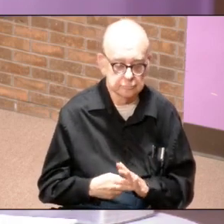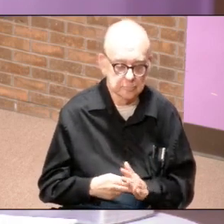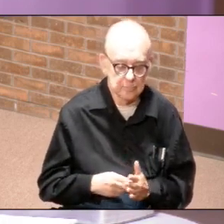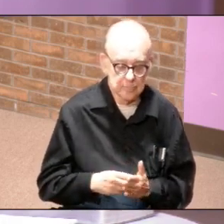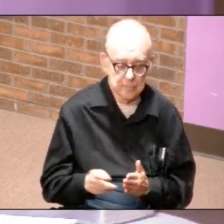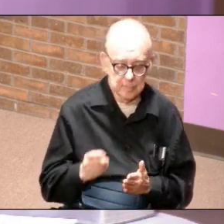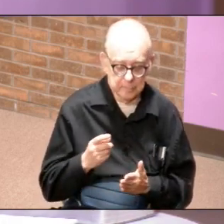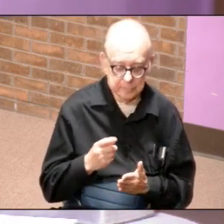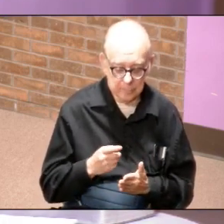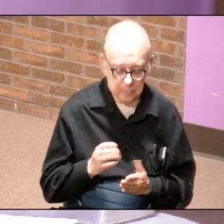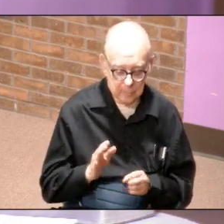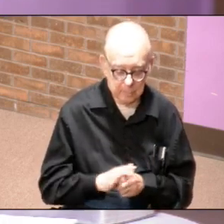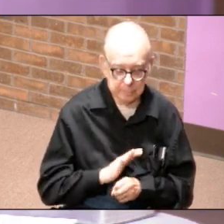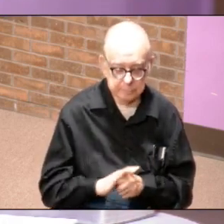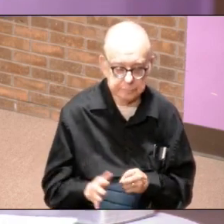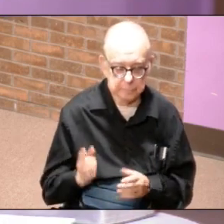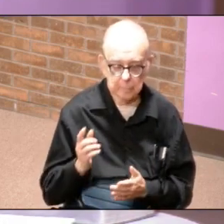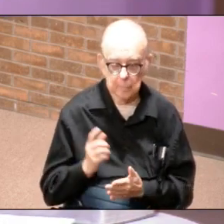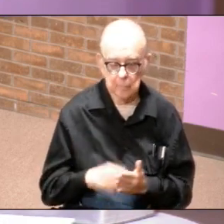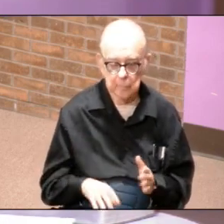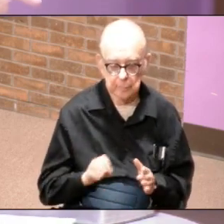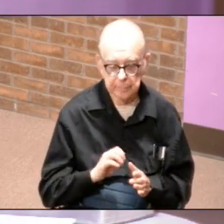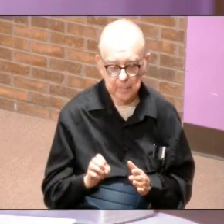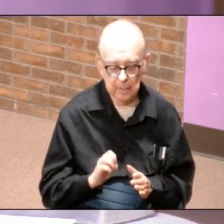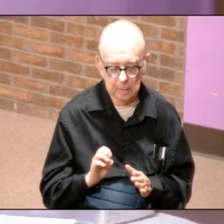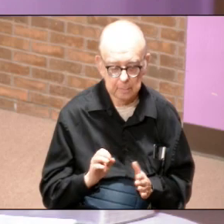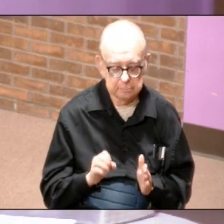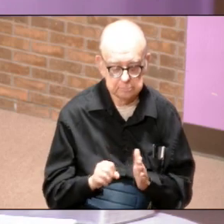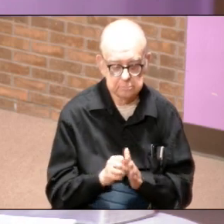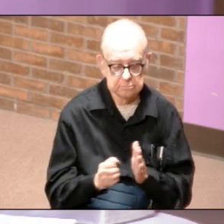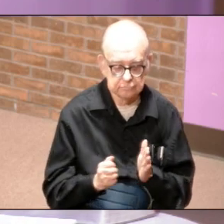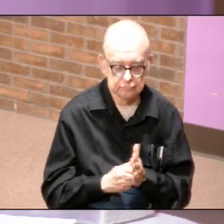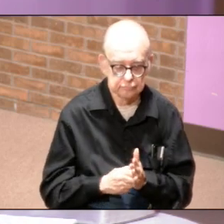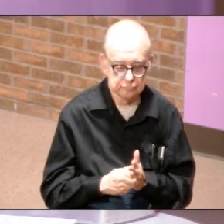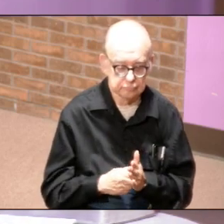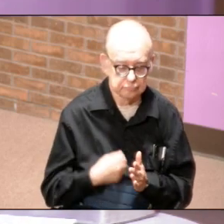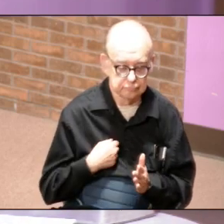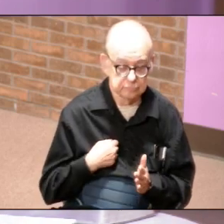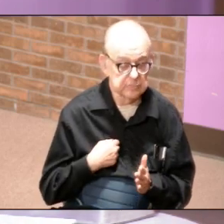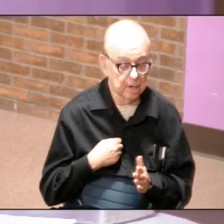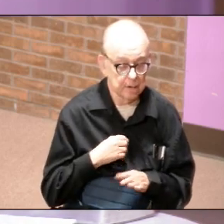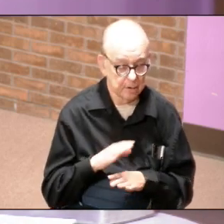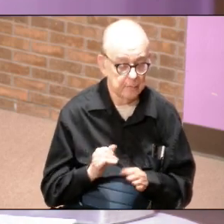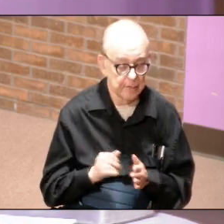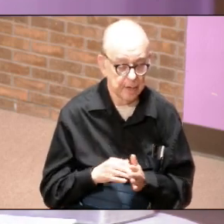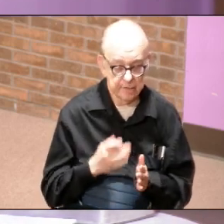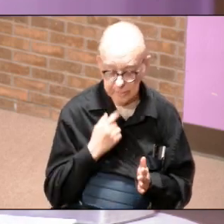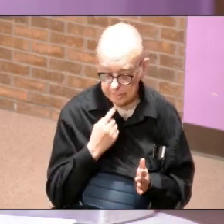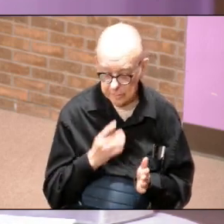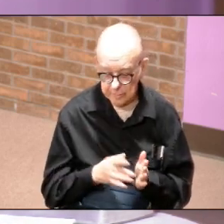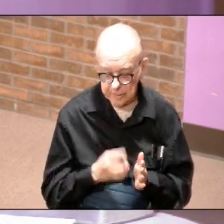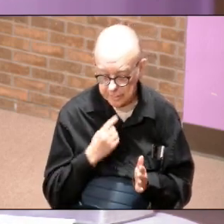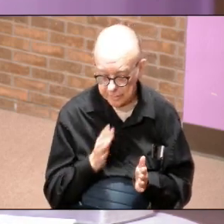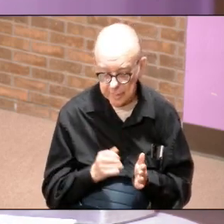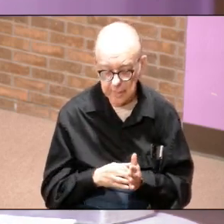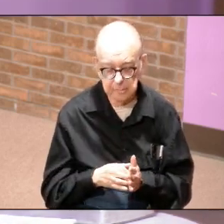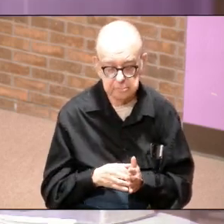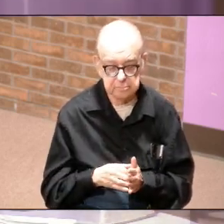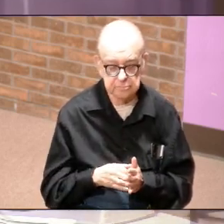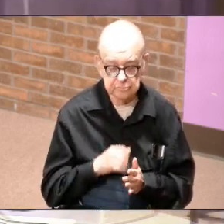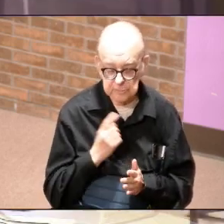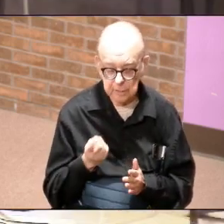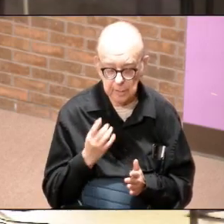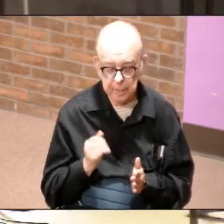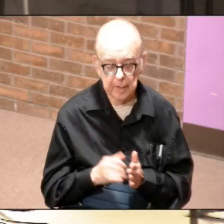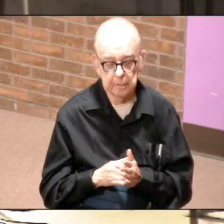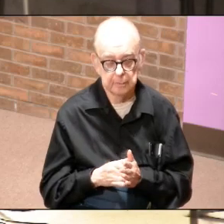full. Whatever is charged to your account, I covered it. I covered it every bit. Not only